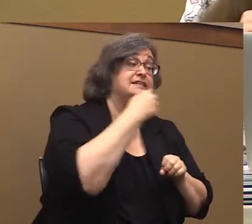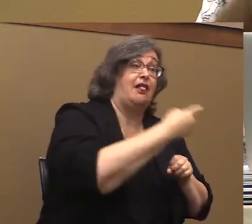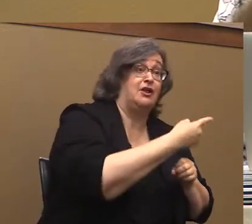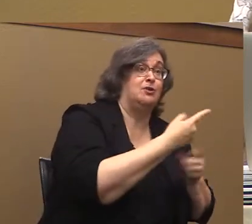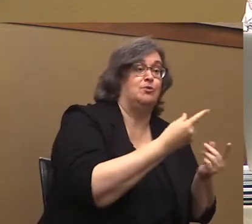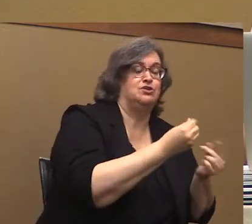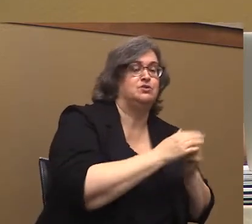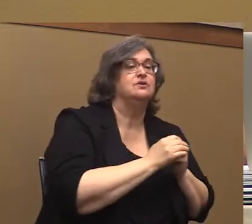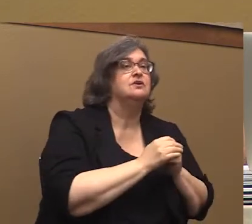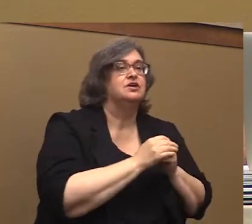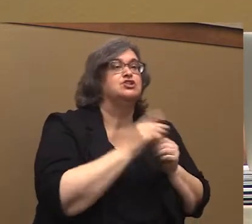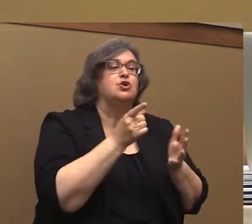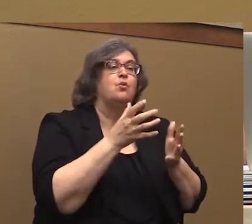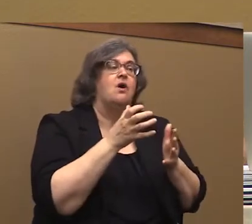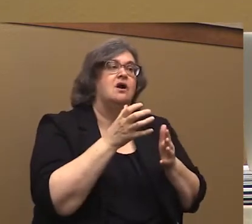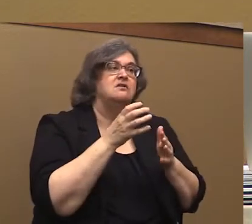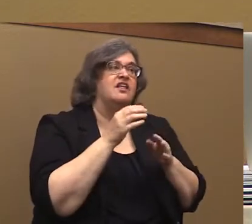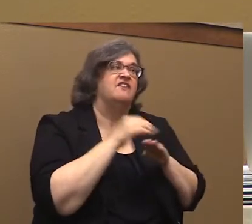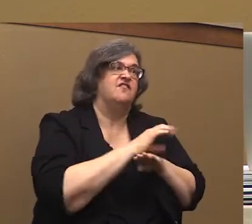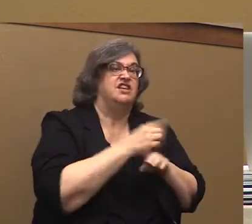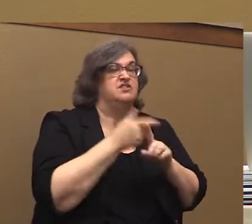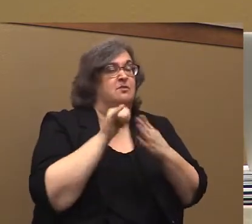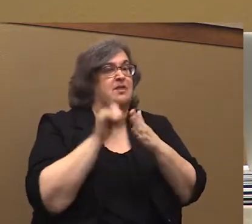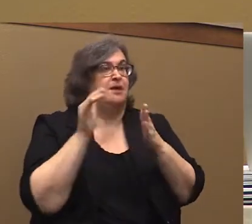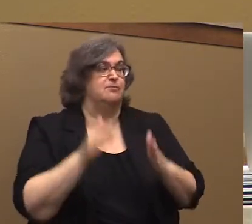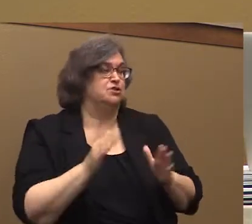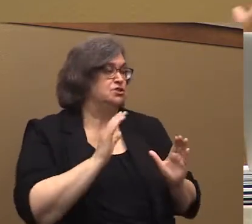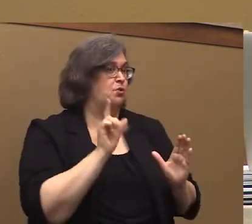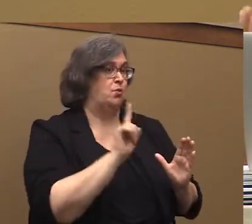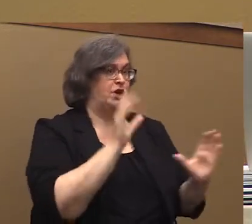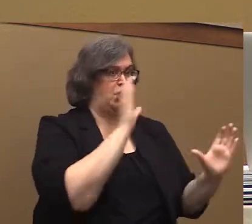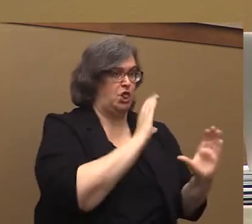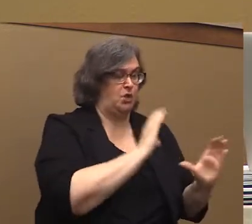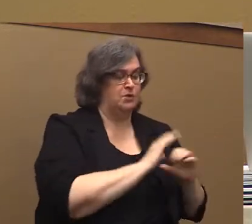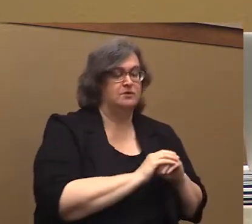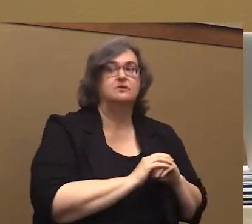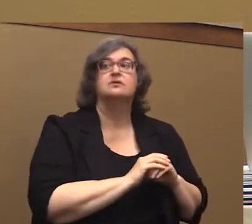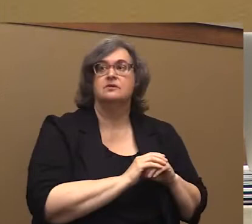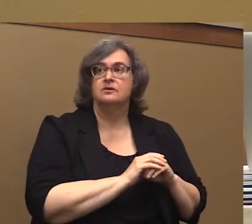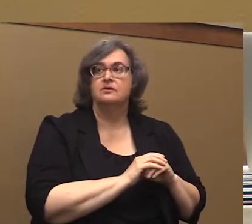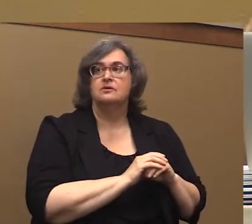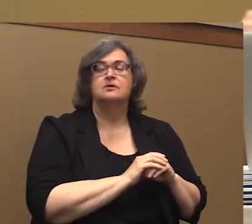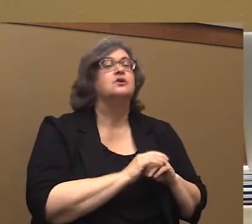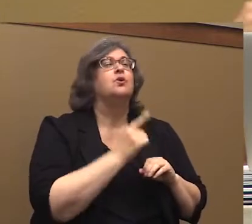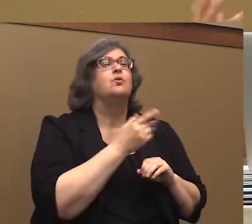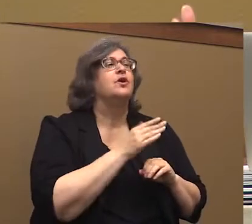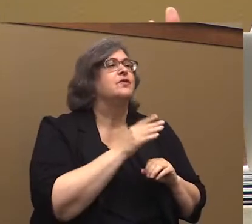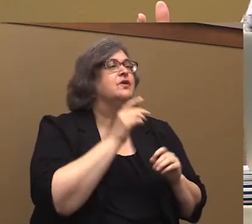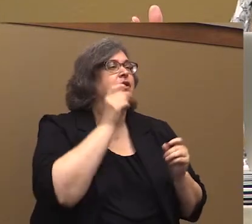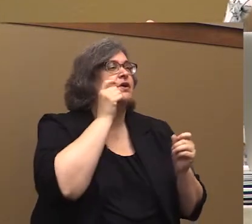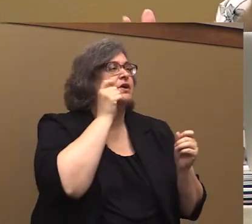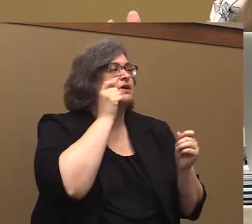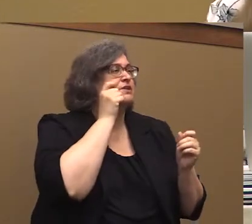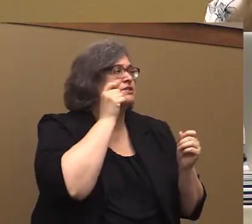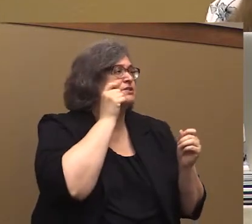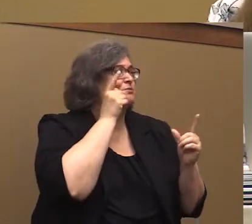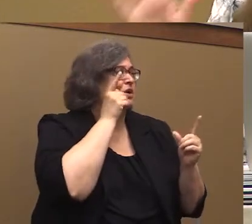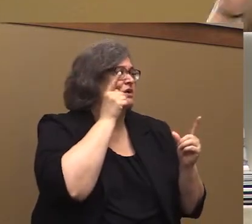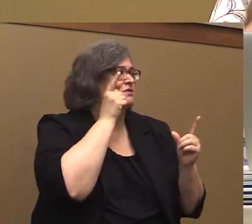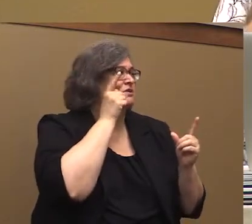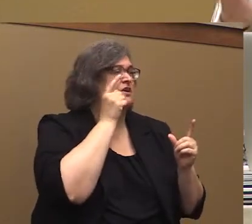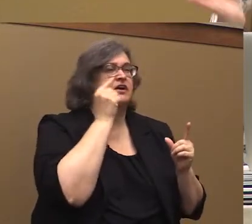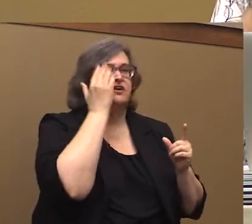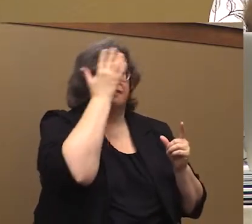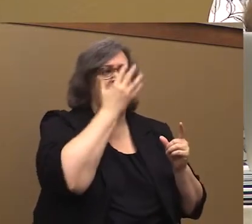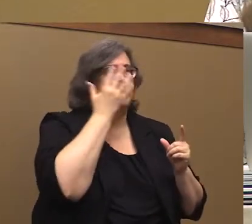information to give them advice of where to look? Another one was like a surprise face kind of thing,